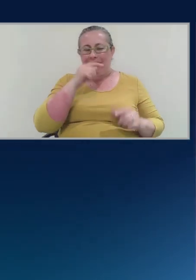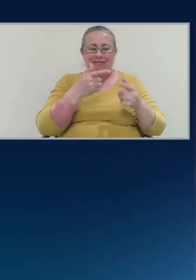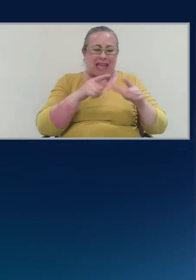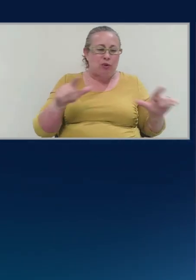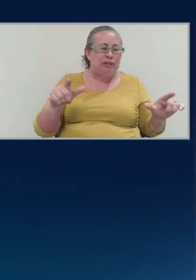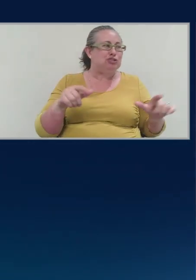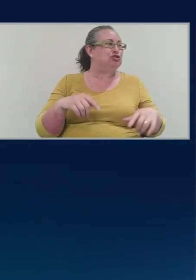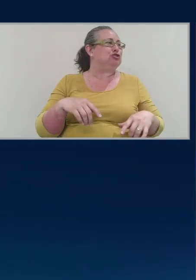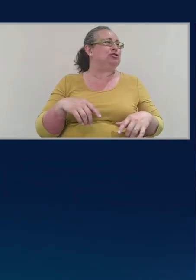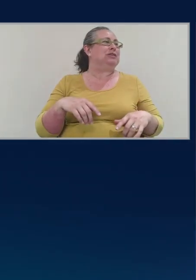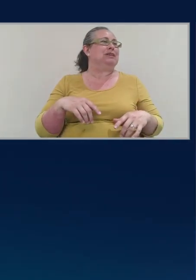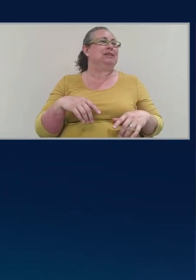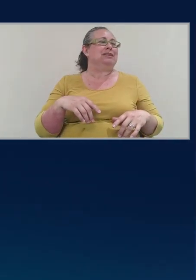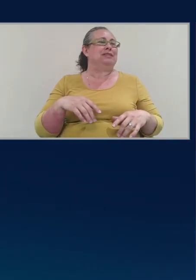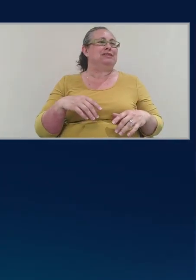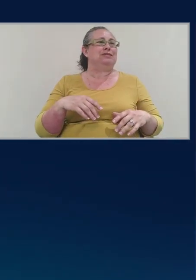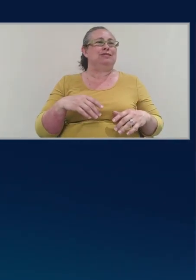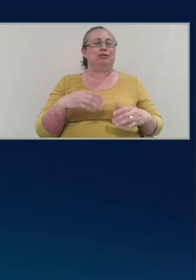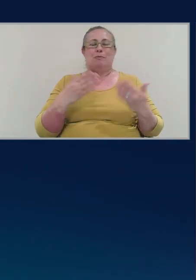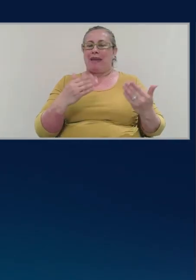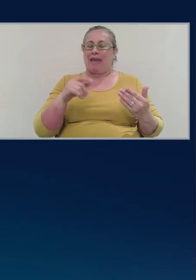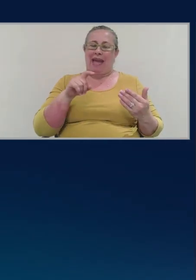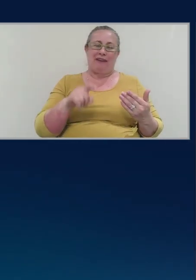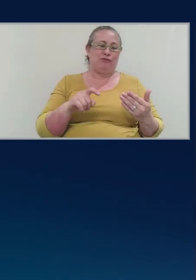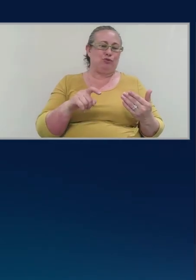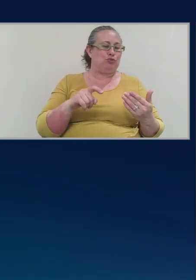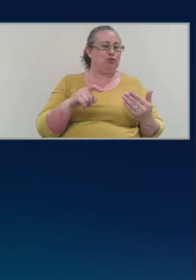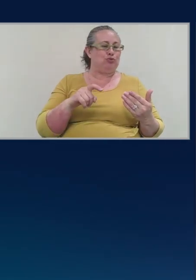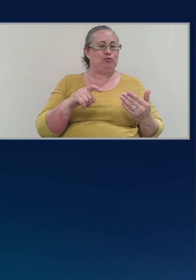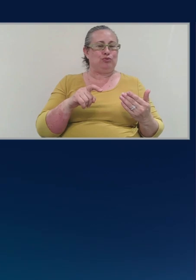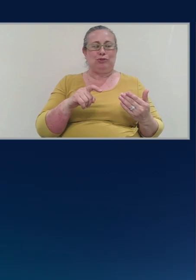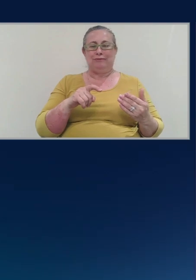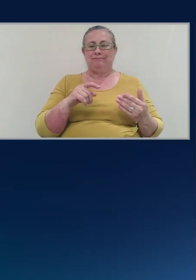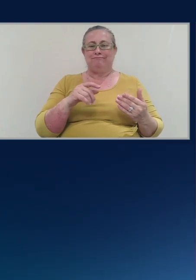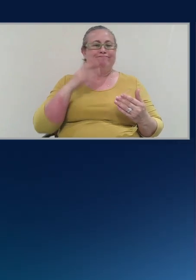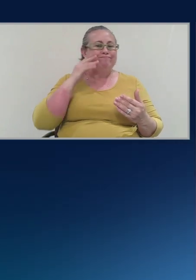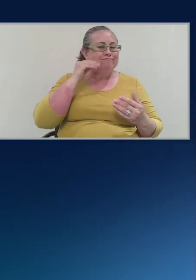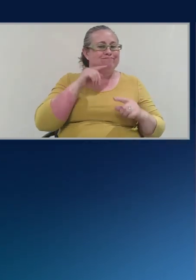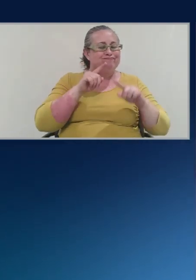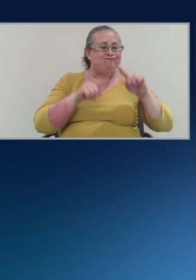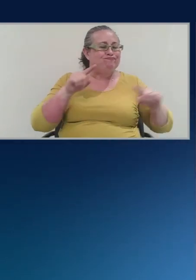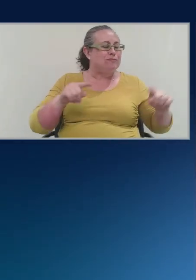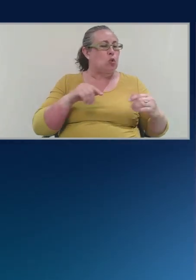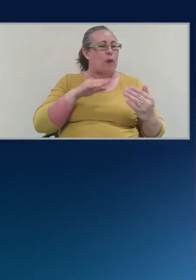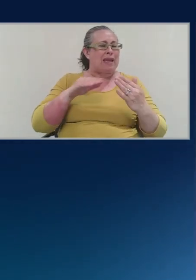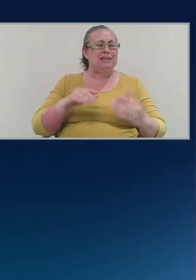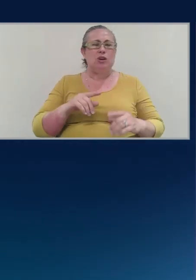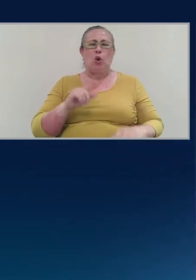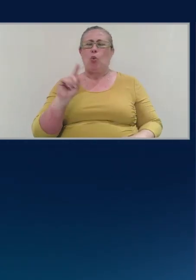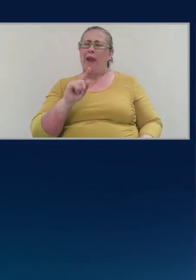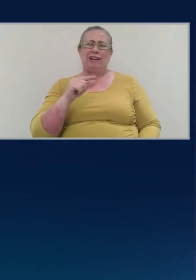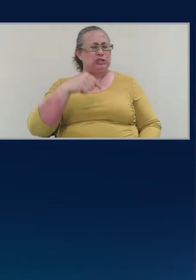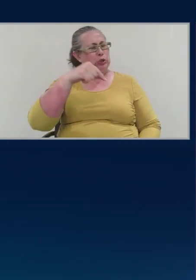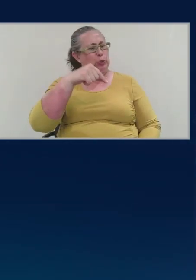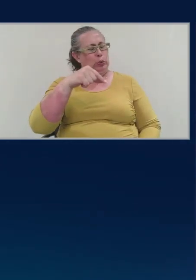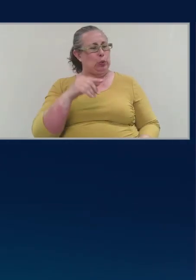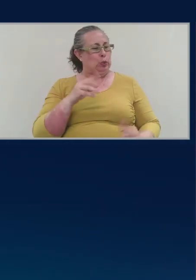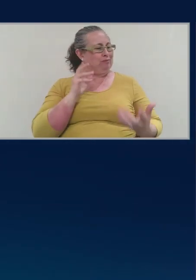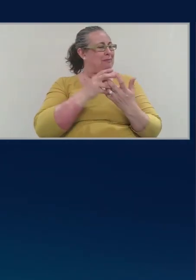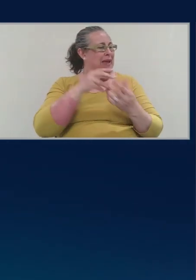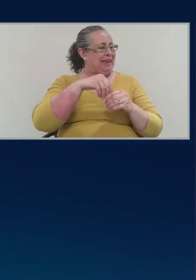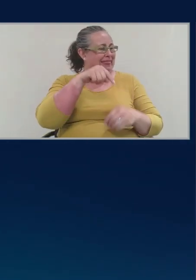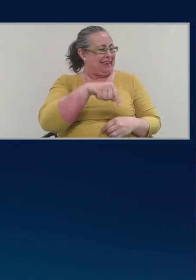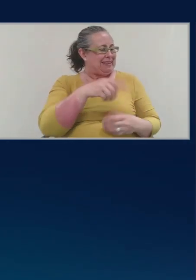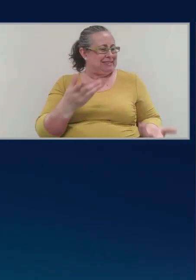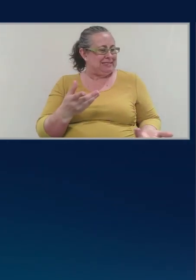to, come across multiple Correct. different ways of querying the data. Where does Q come into this? I'm assuming it